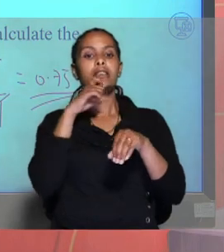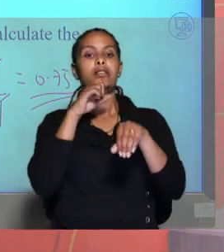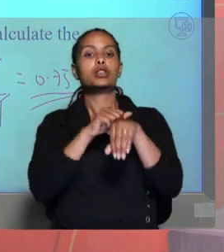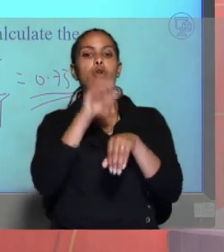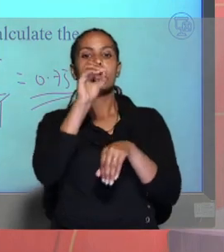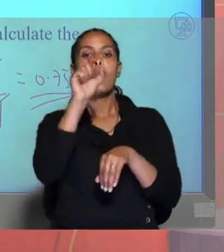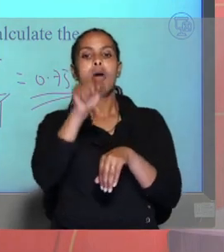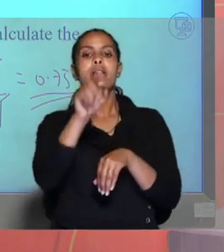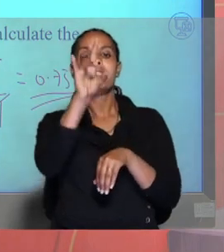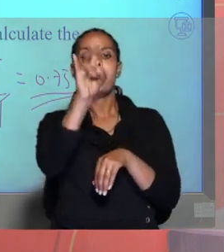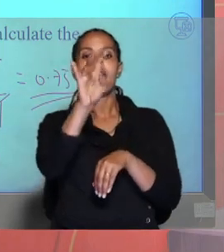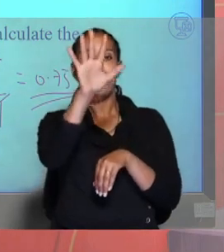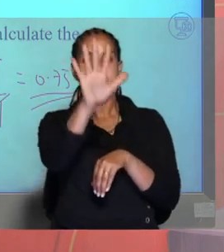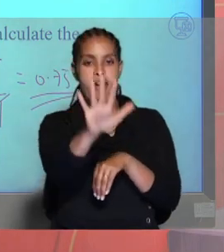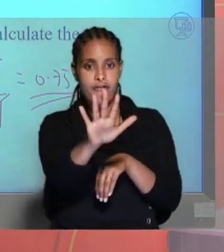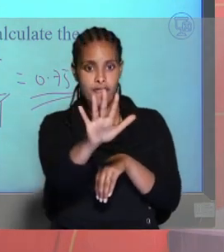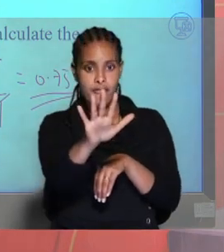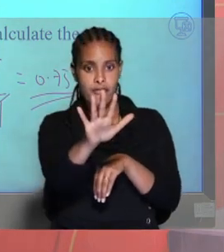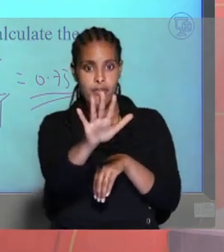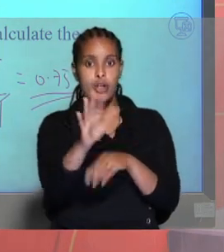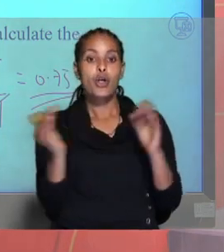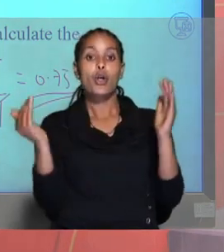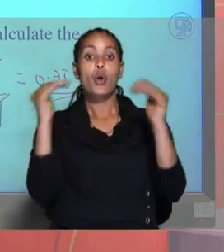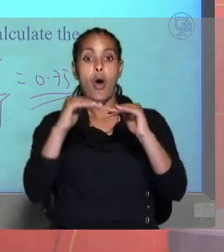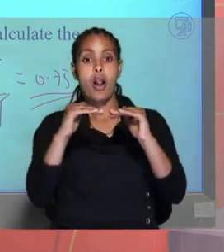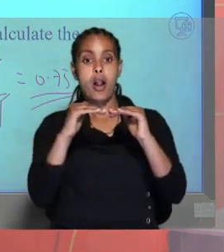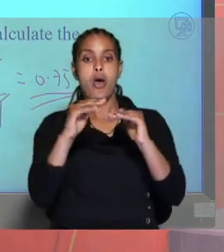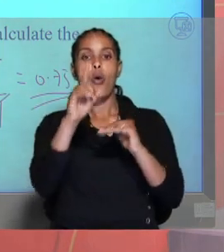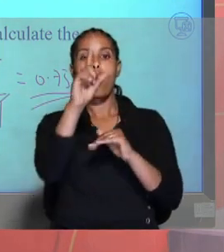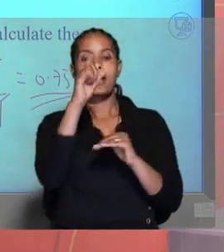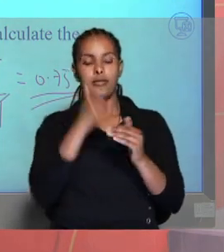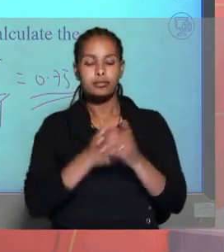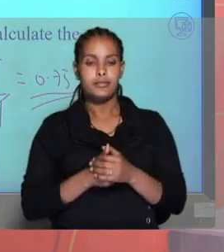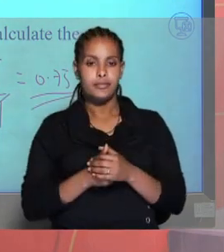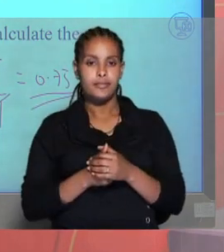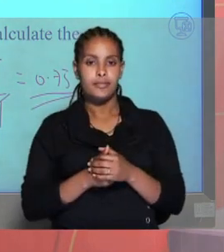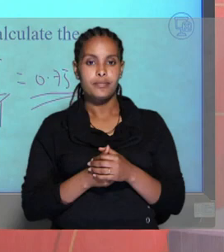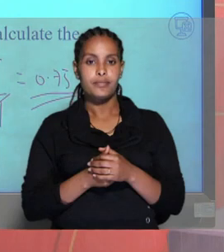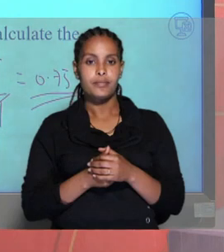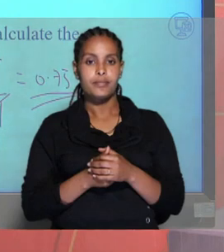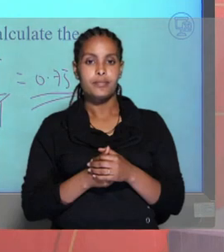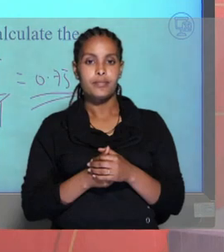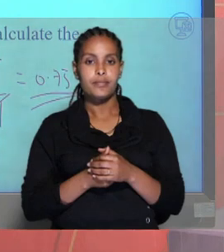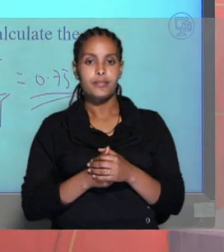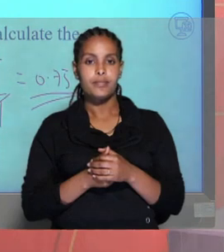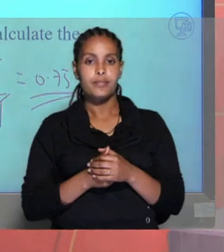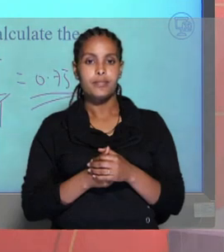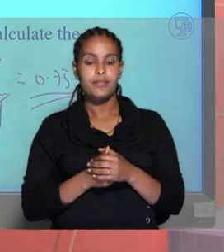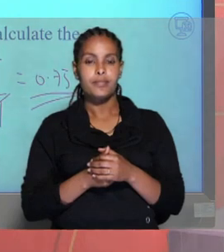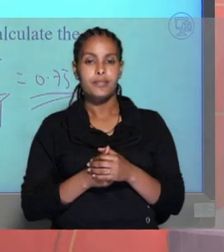is 0.75 equals 1.